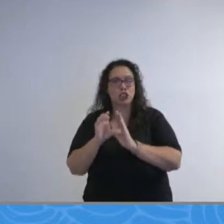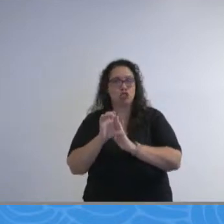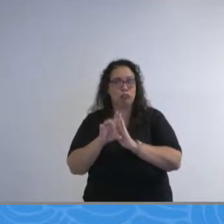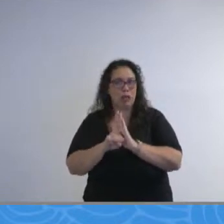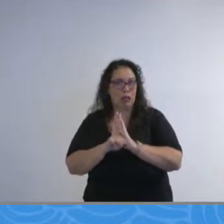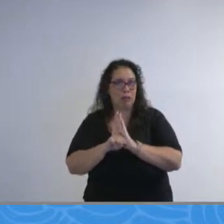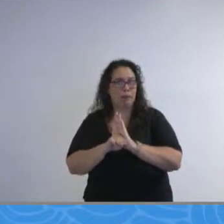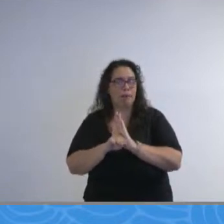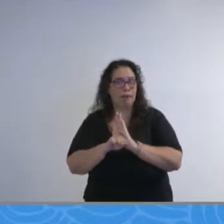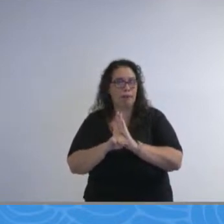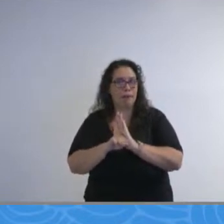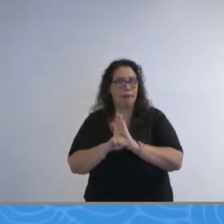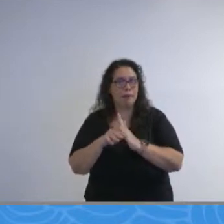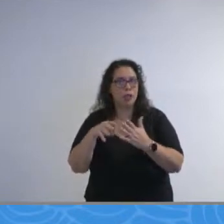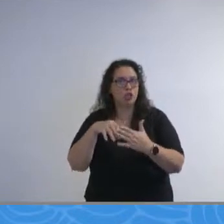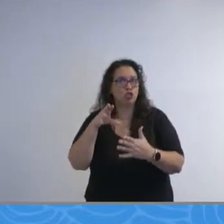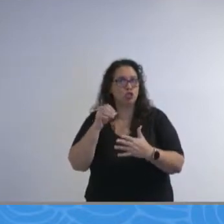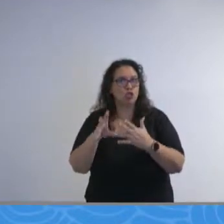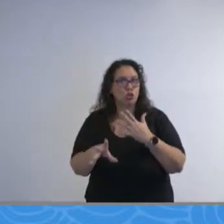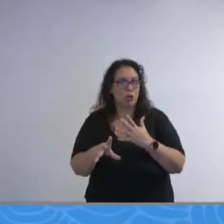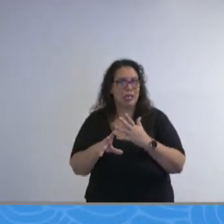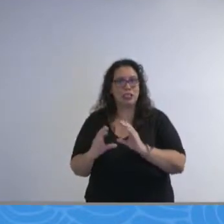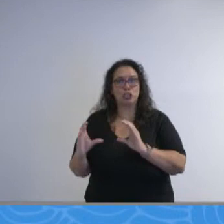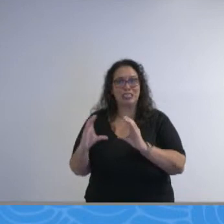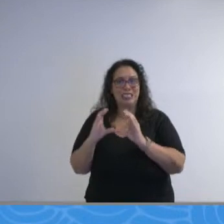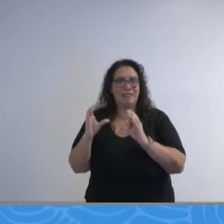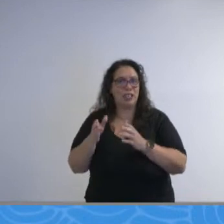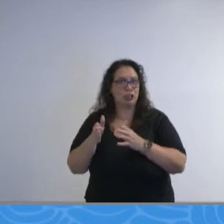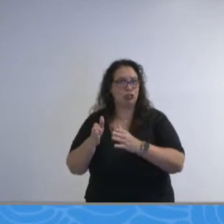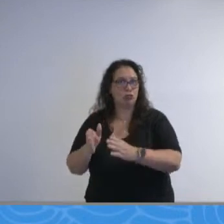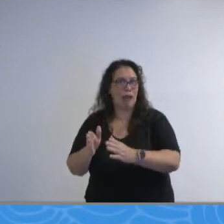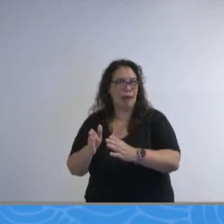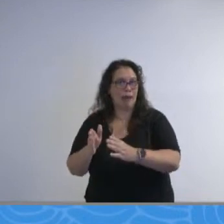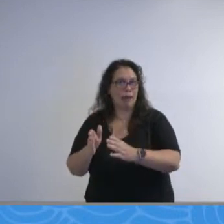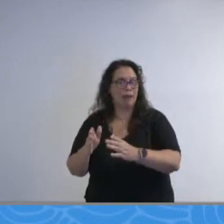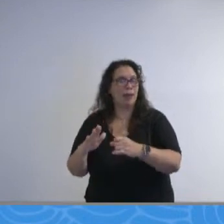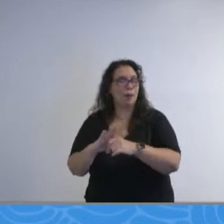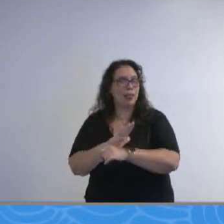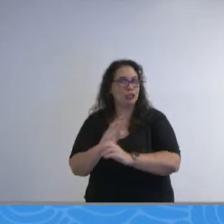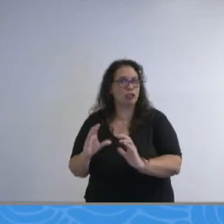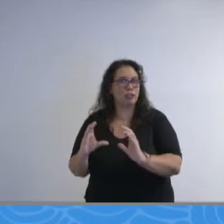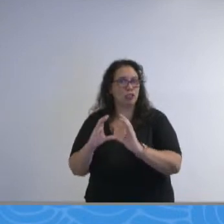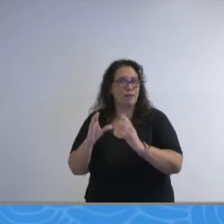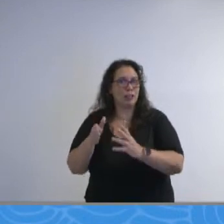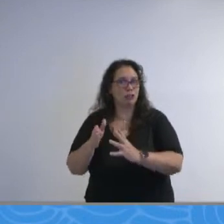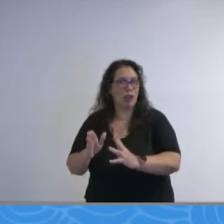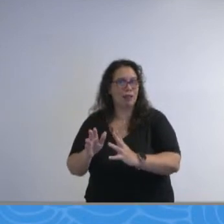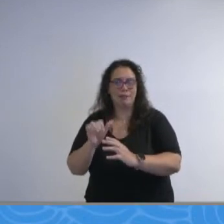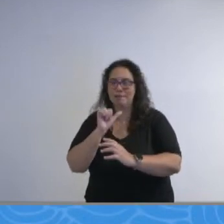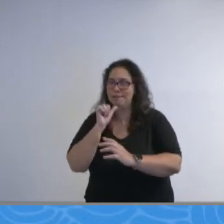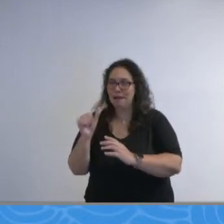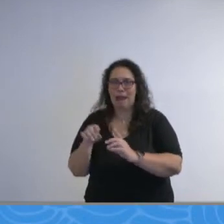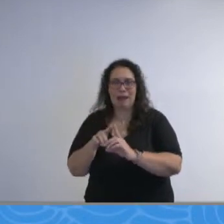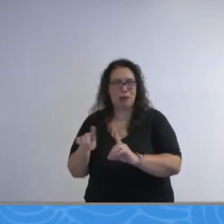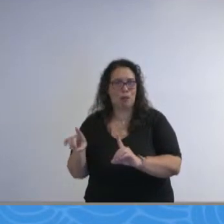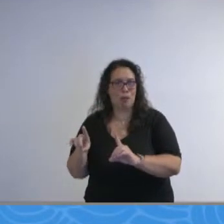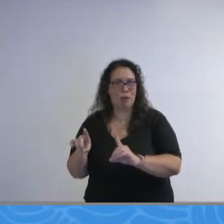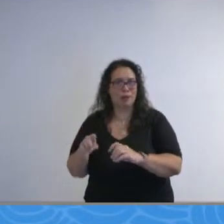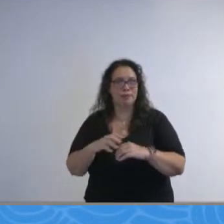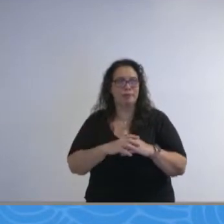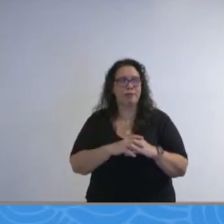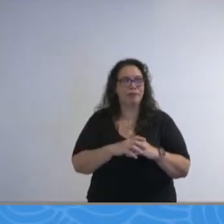and this is when the students become to be a certificate, completion of certificate. Different types of